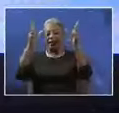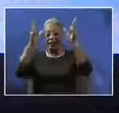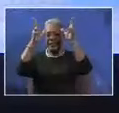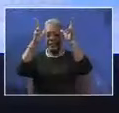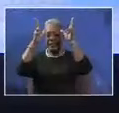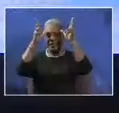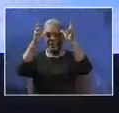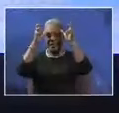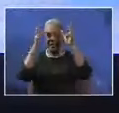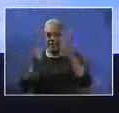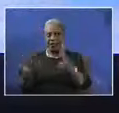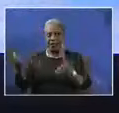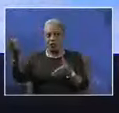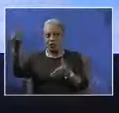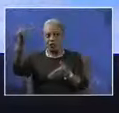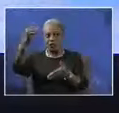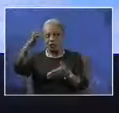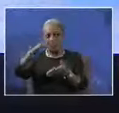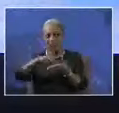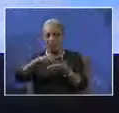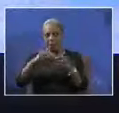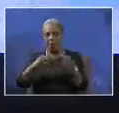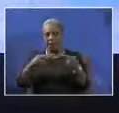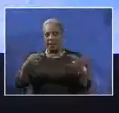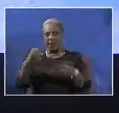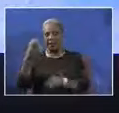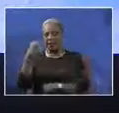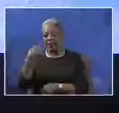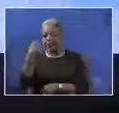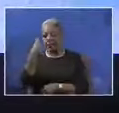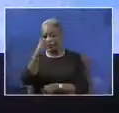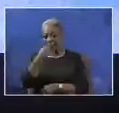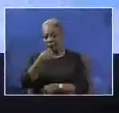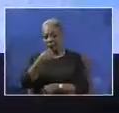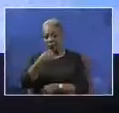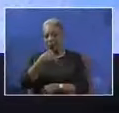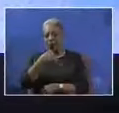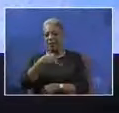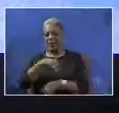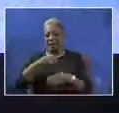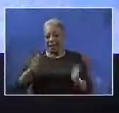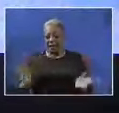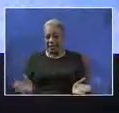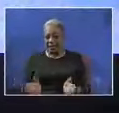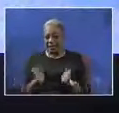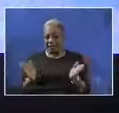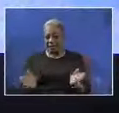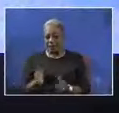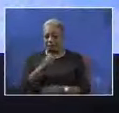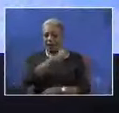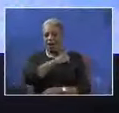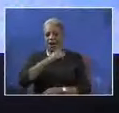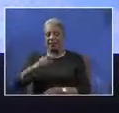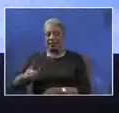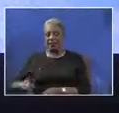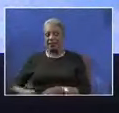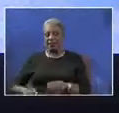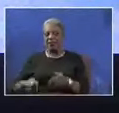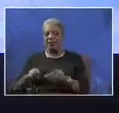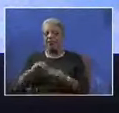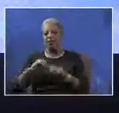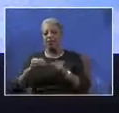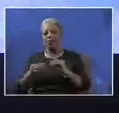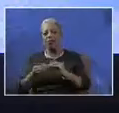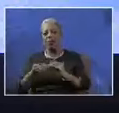against Israel and moved David to number Israel. So that even